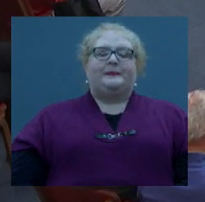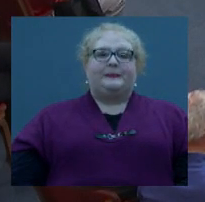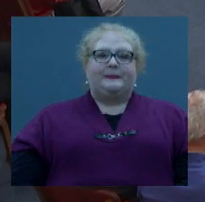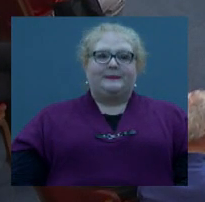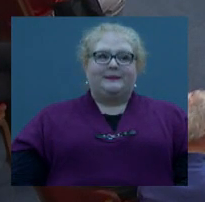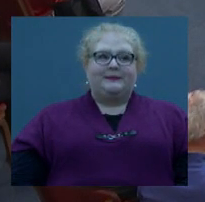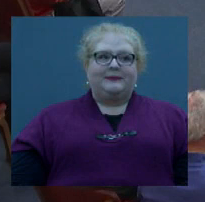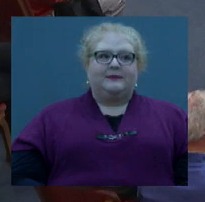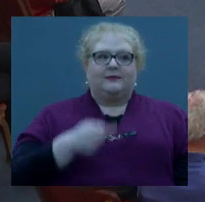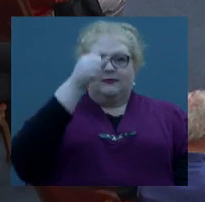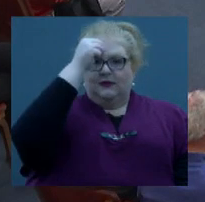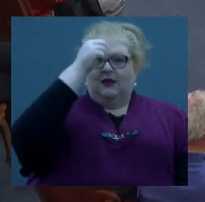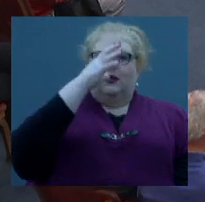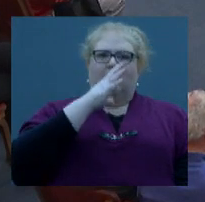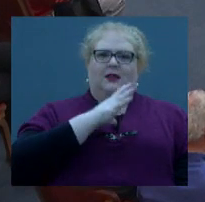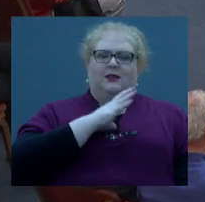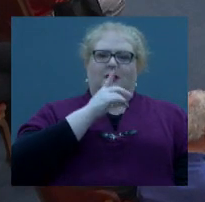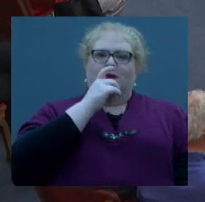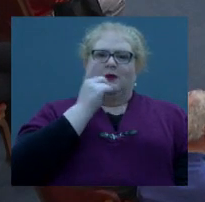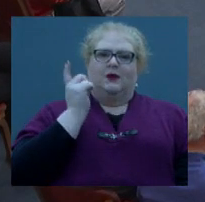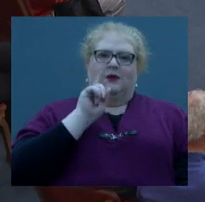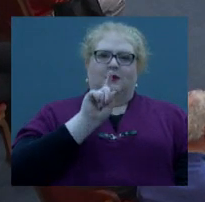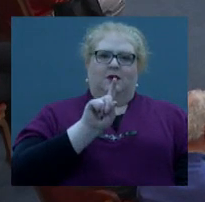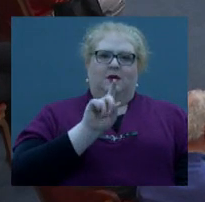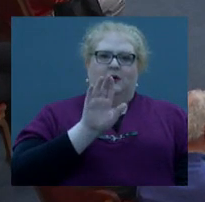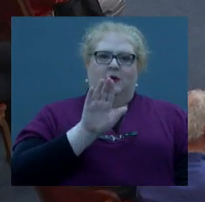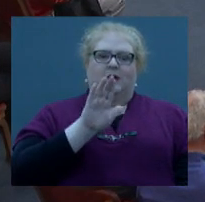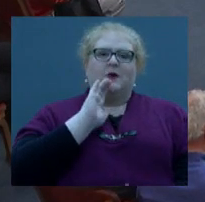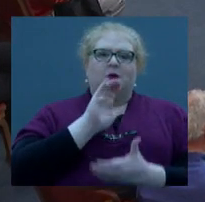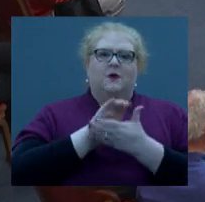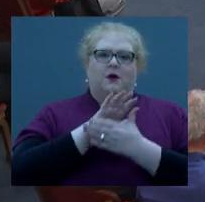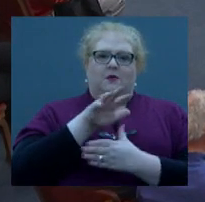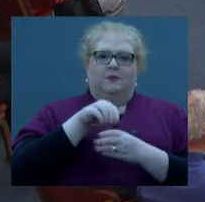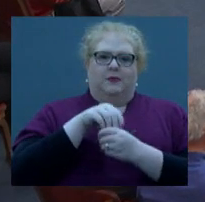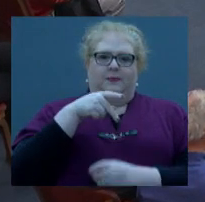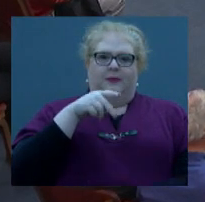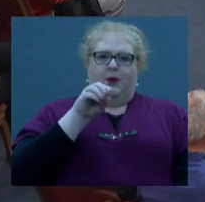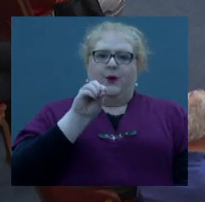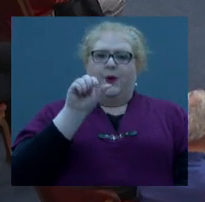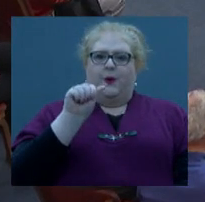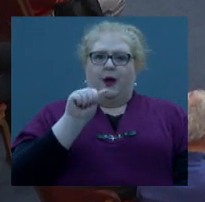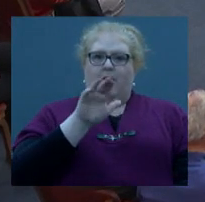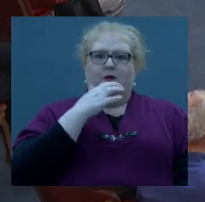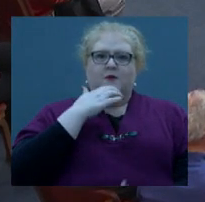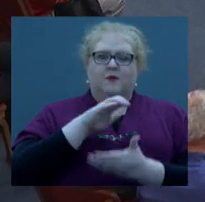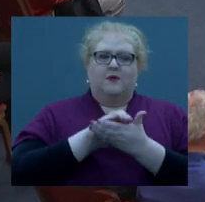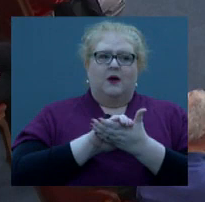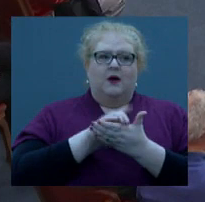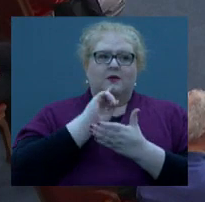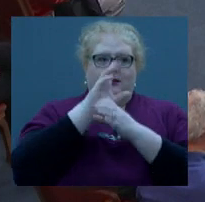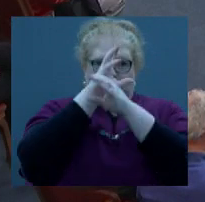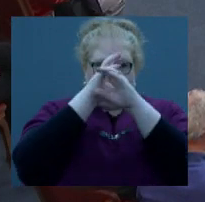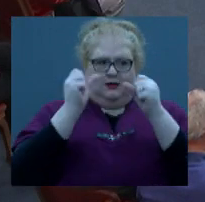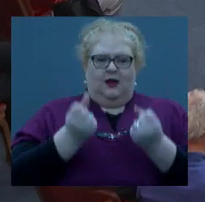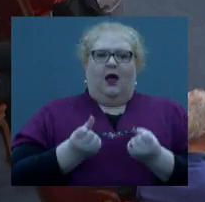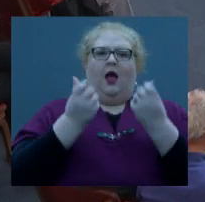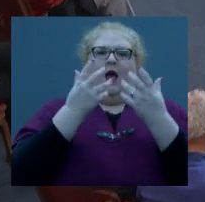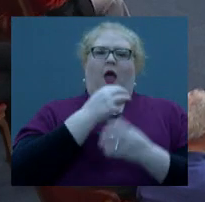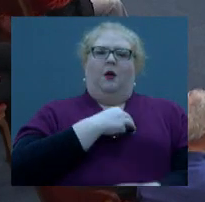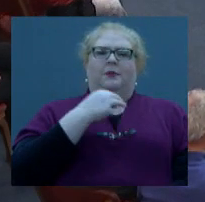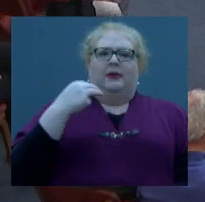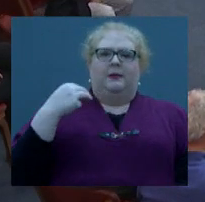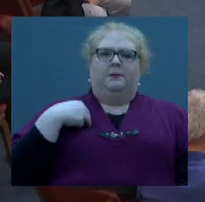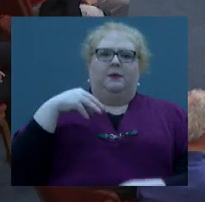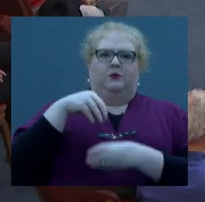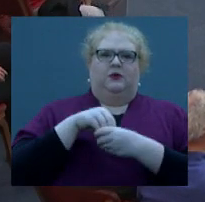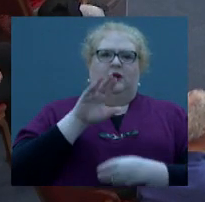The gentleman that came up, your wife is part of the POA. She's president of POA. Yes, ma'am. Would you happen to know how many members are